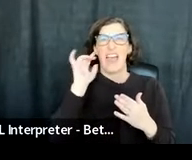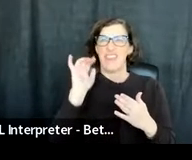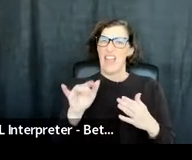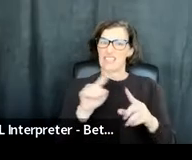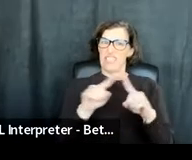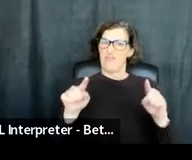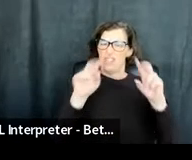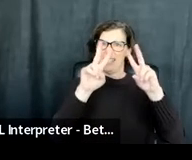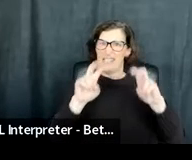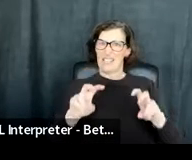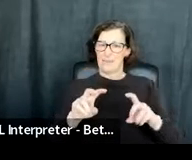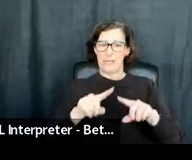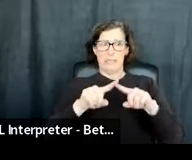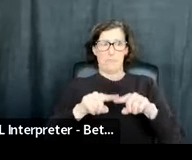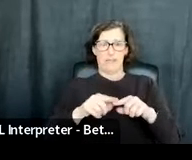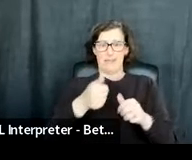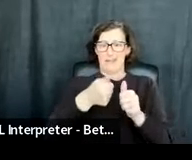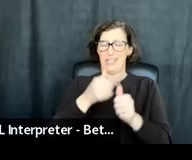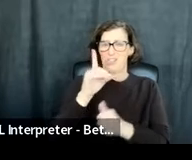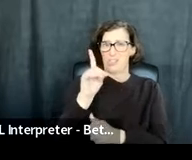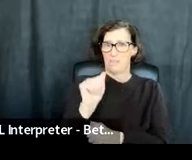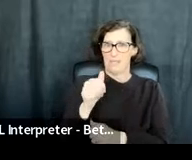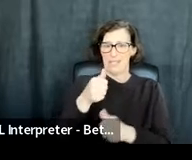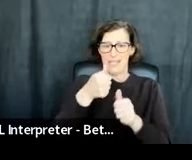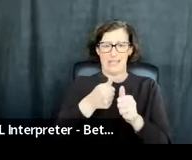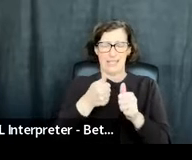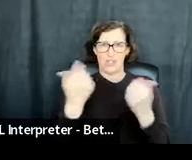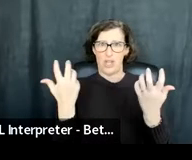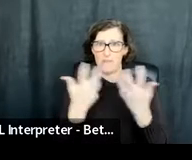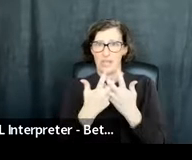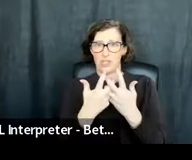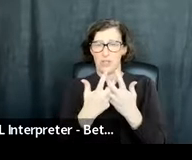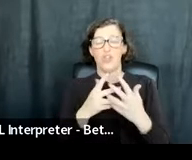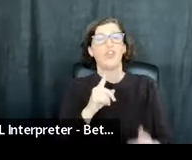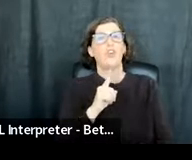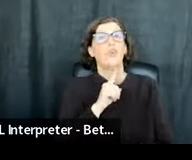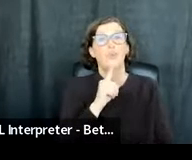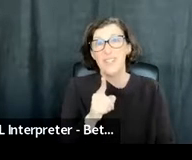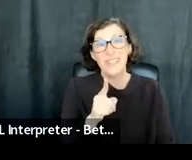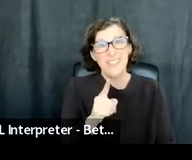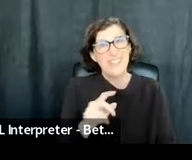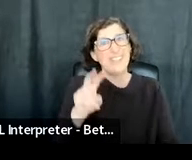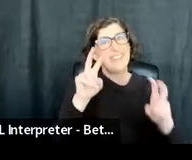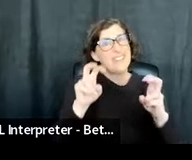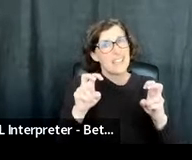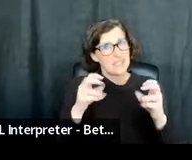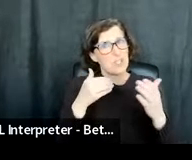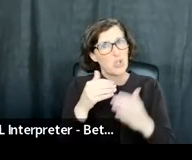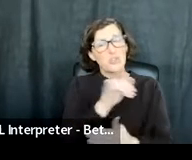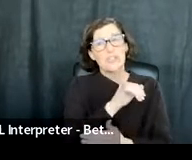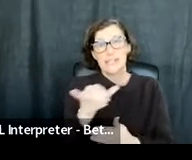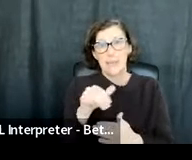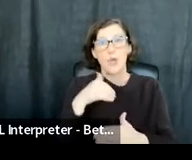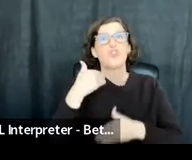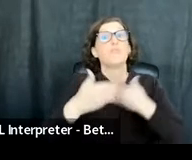on each disability and each accommodation, but really it doesn't really change much at all. The process remains